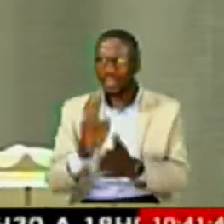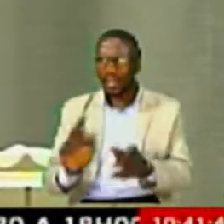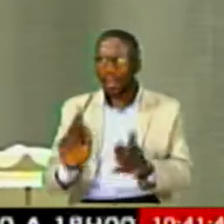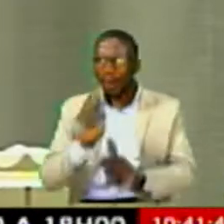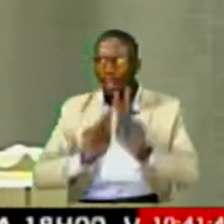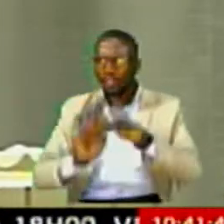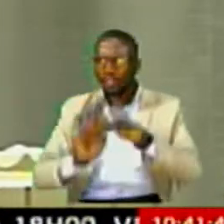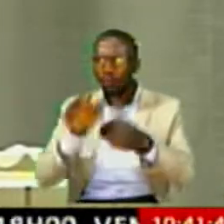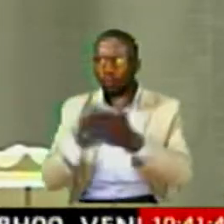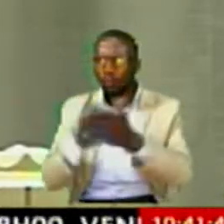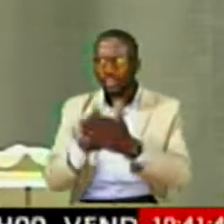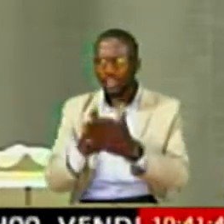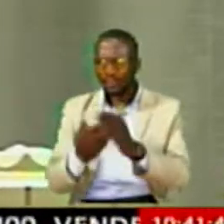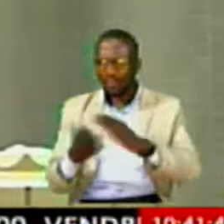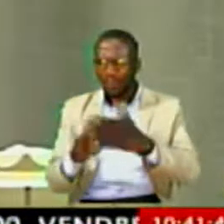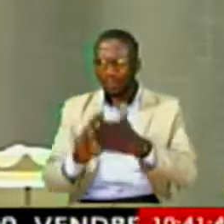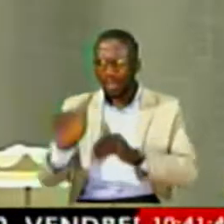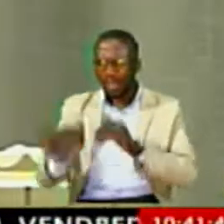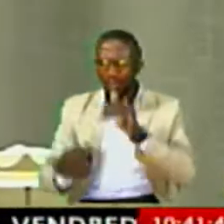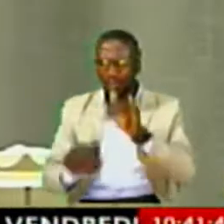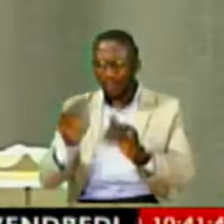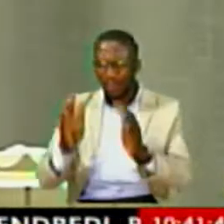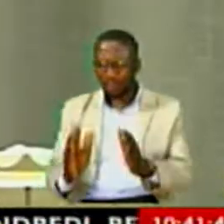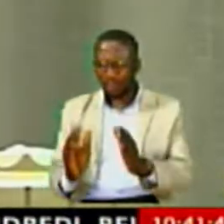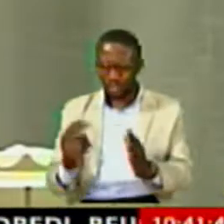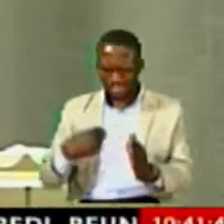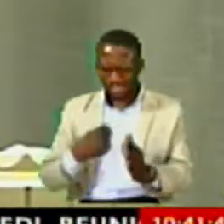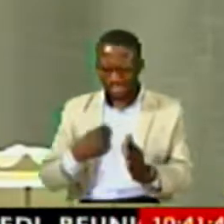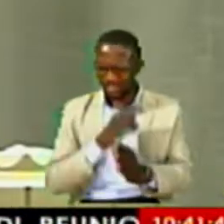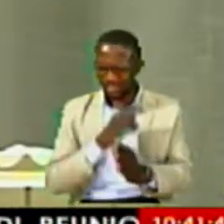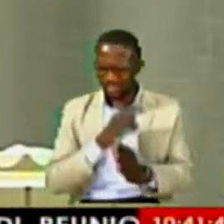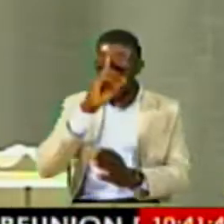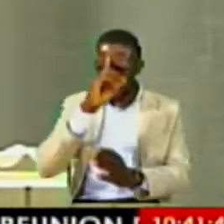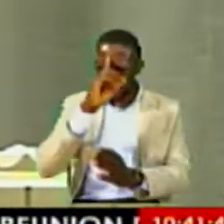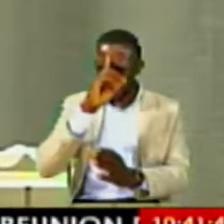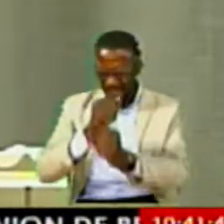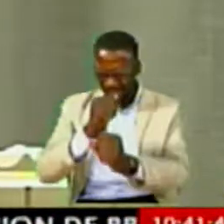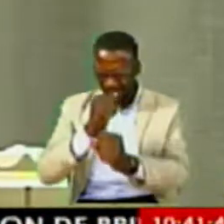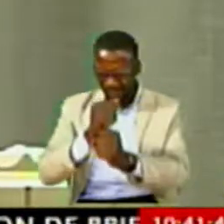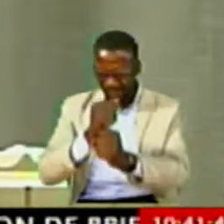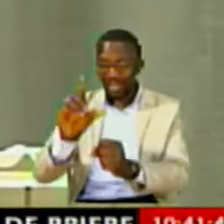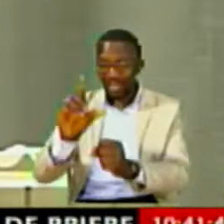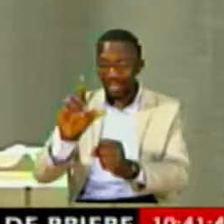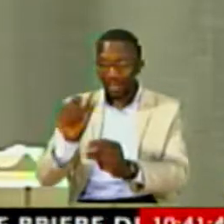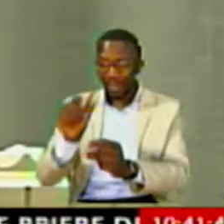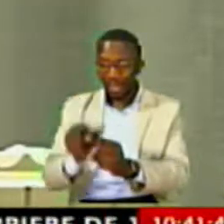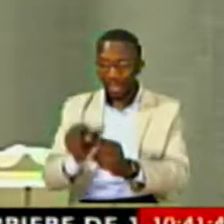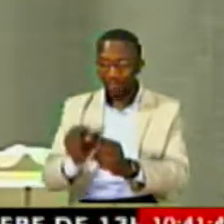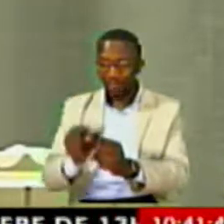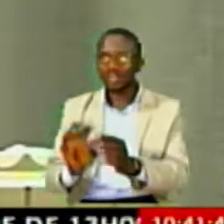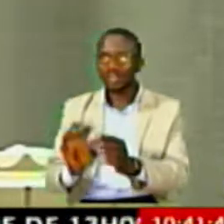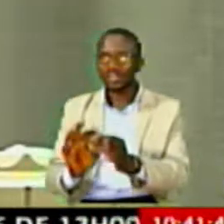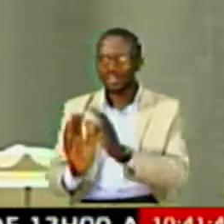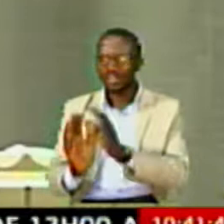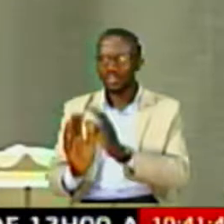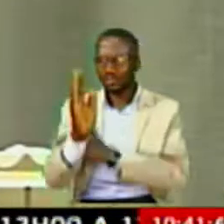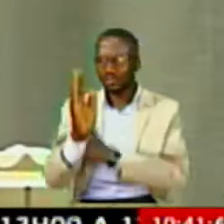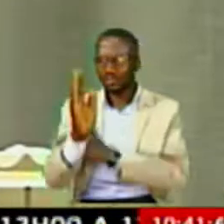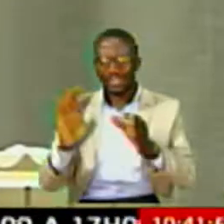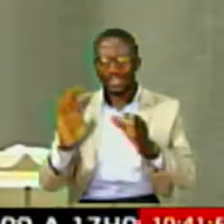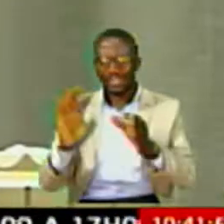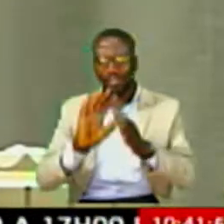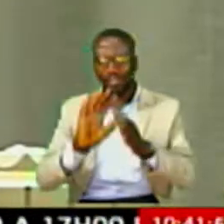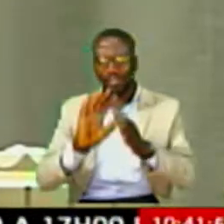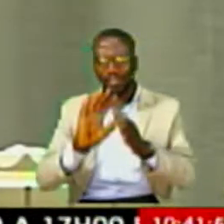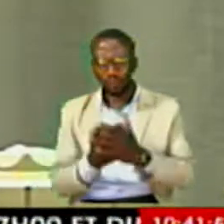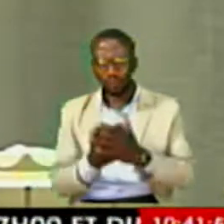liar. Nous croyons. We believe. Nous croyons la parole. We believe the word. De tout cœur.